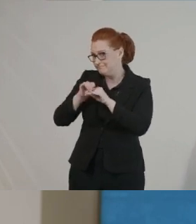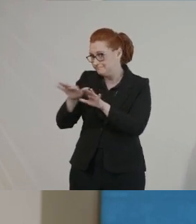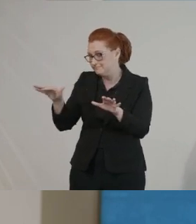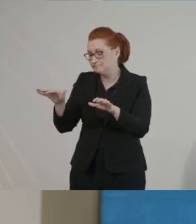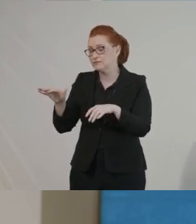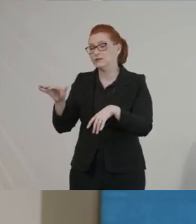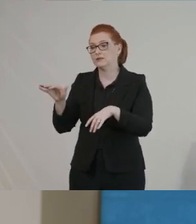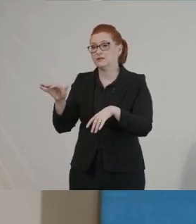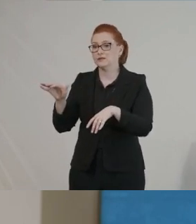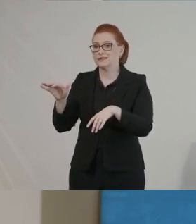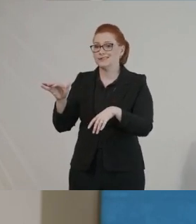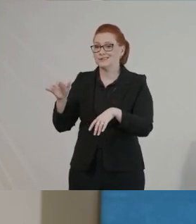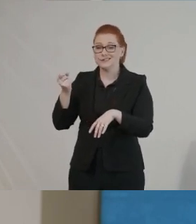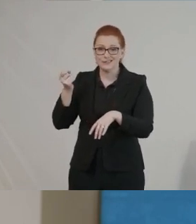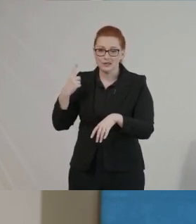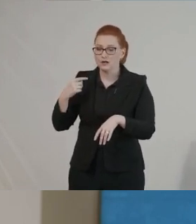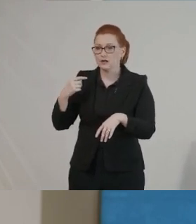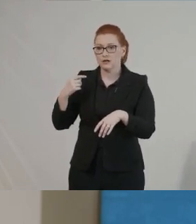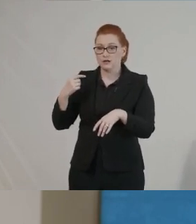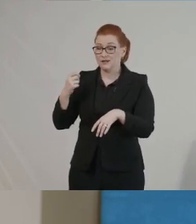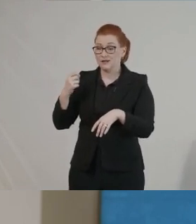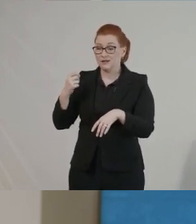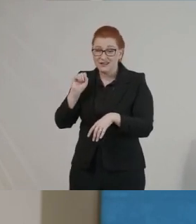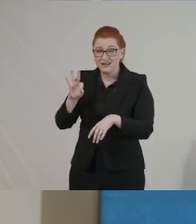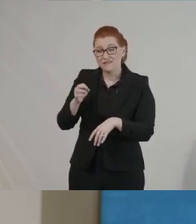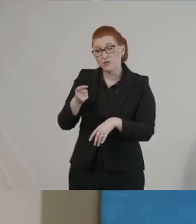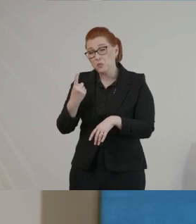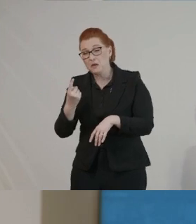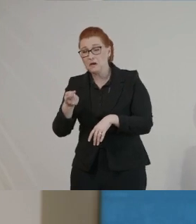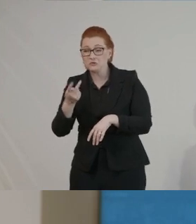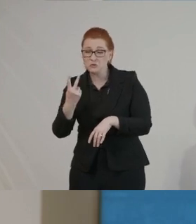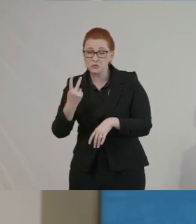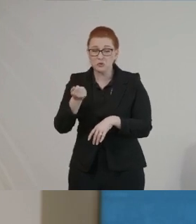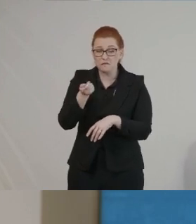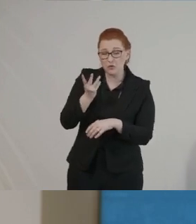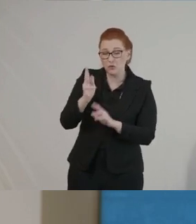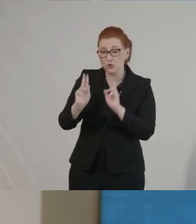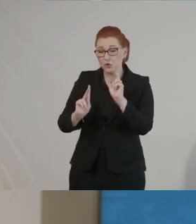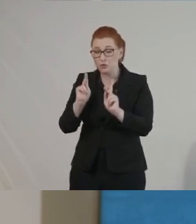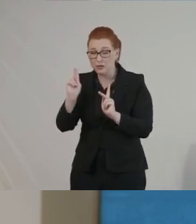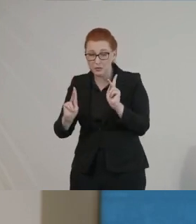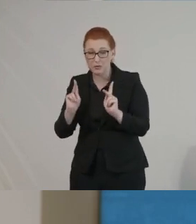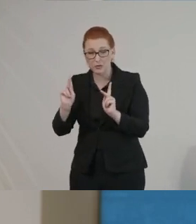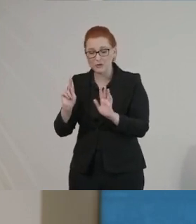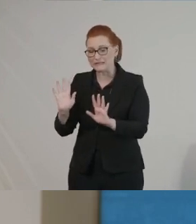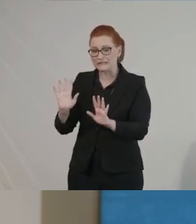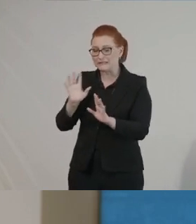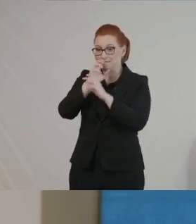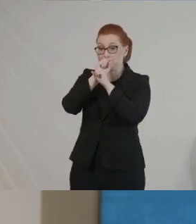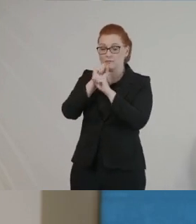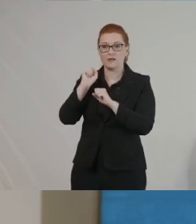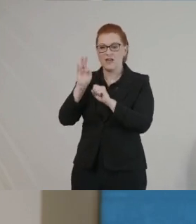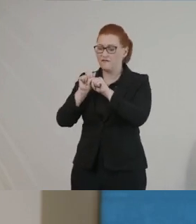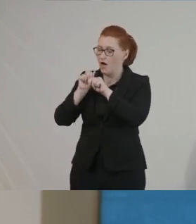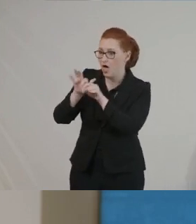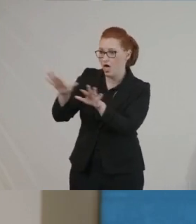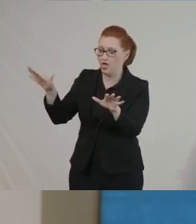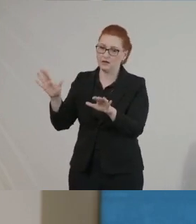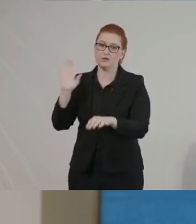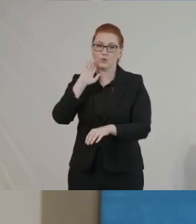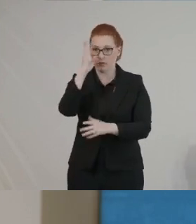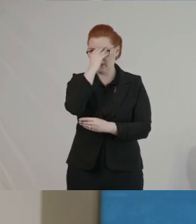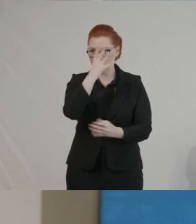individuals to be de-identified, we will be continuing to hold the names. It sounds like you're protecting the facilities over the larger public.